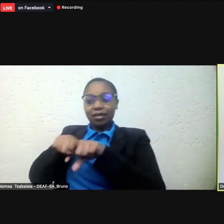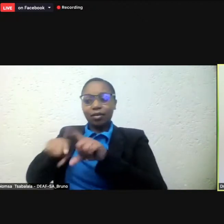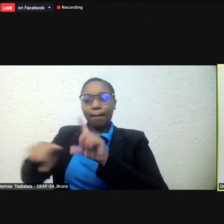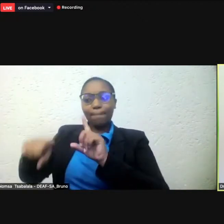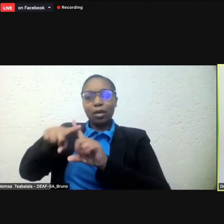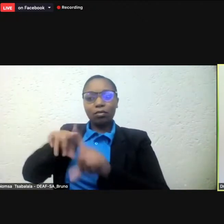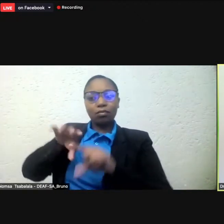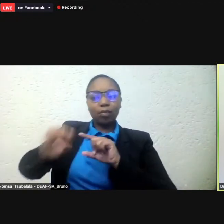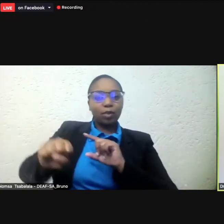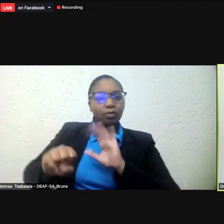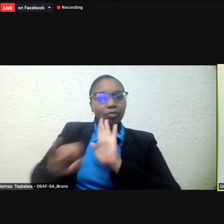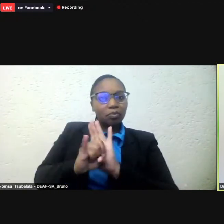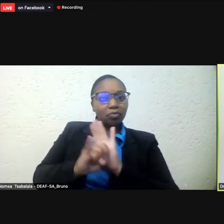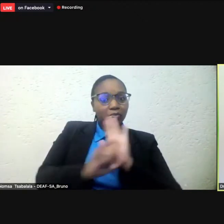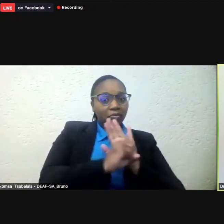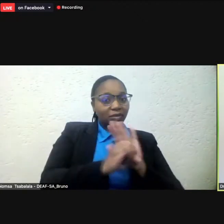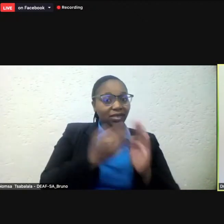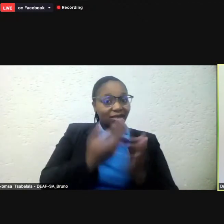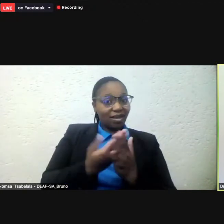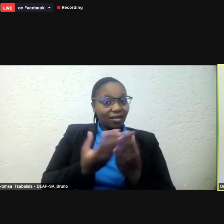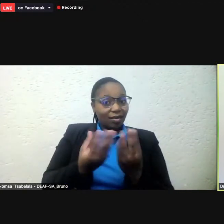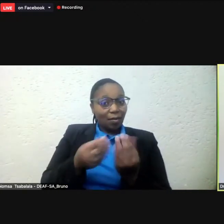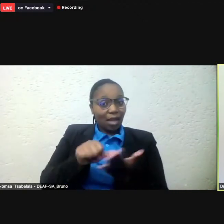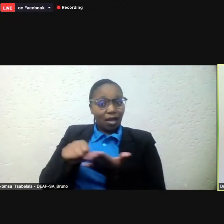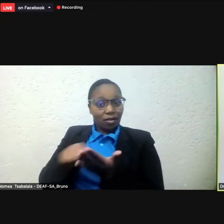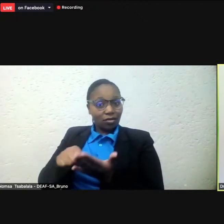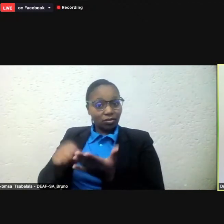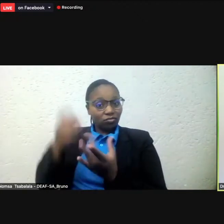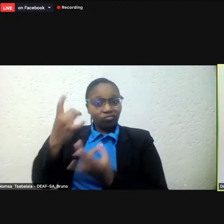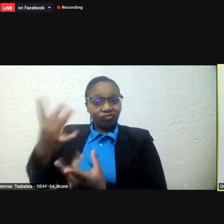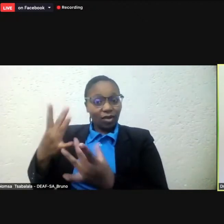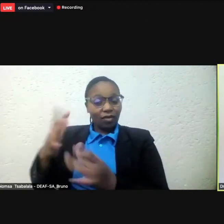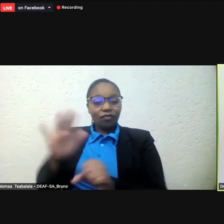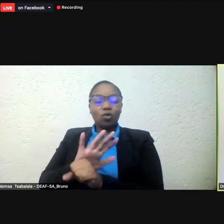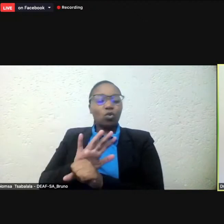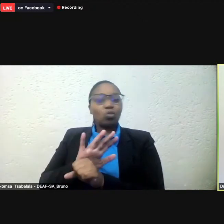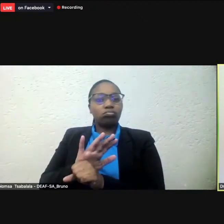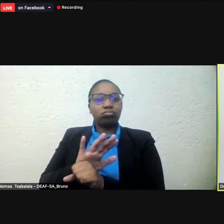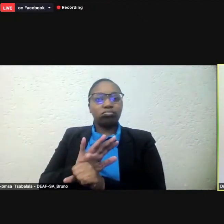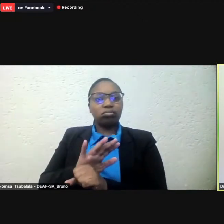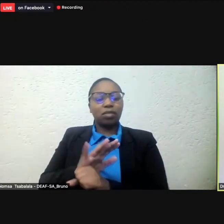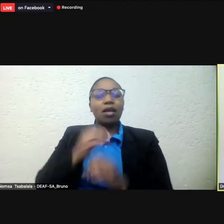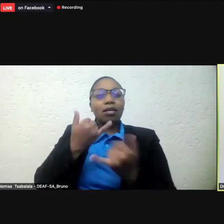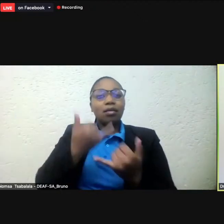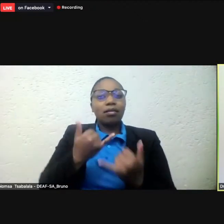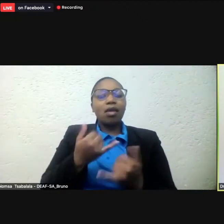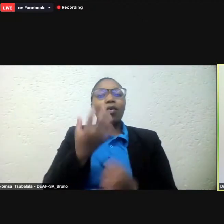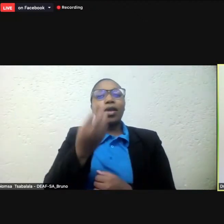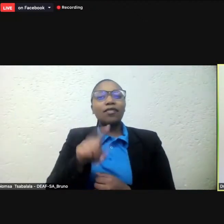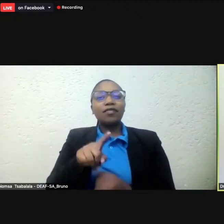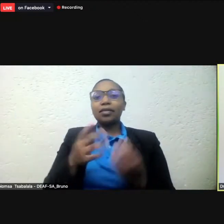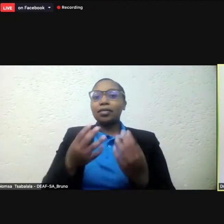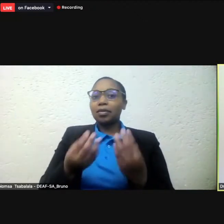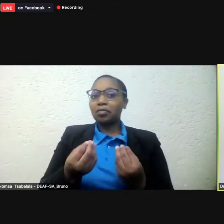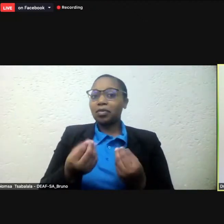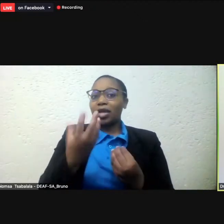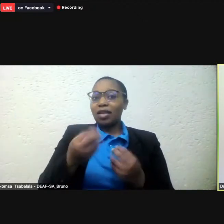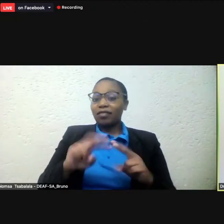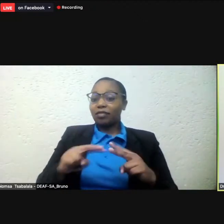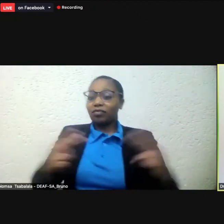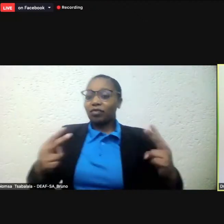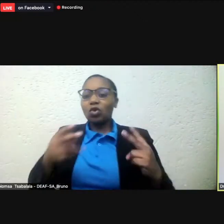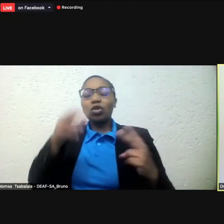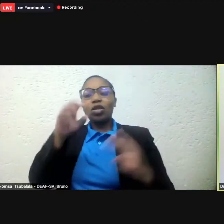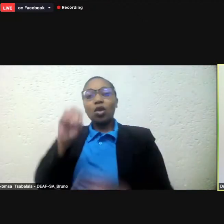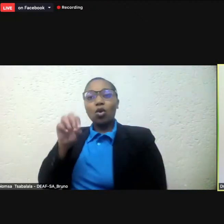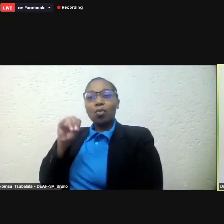have to use that as a proxy. We are trying to update some analyses in terms of this particular variant that can be detected by some of the